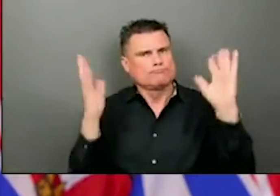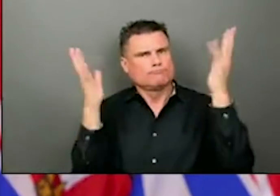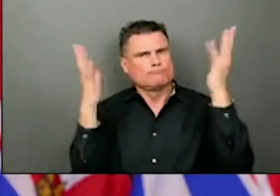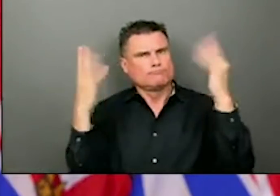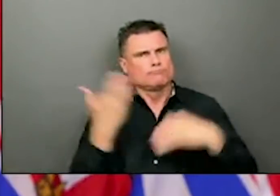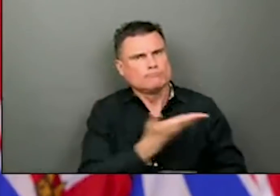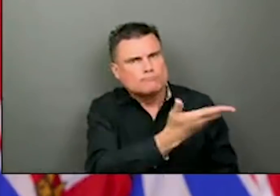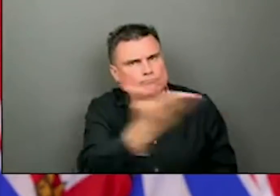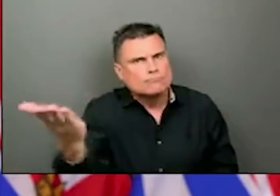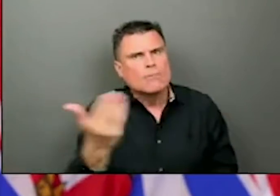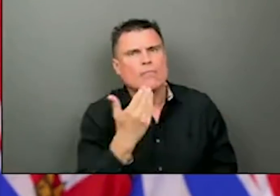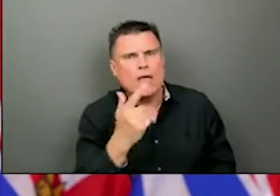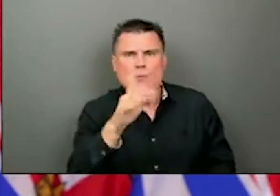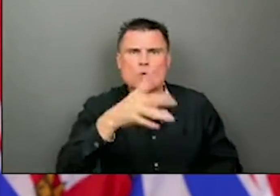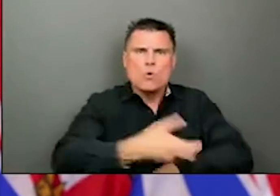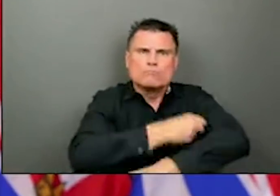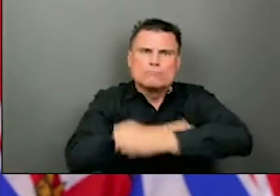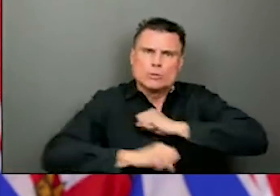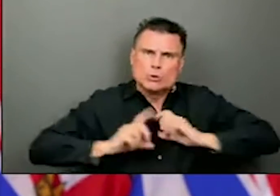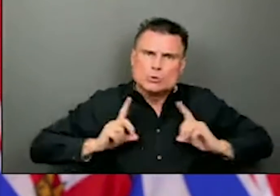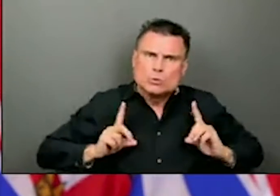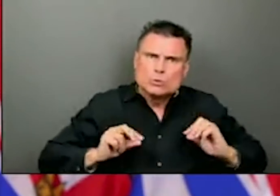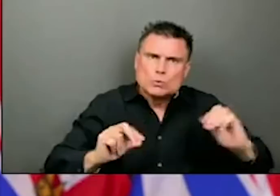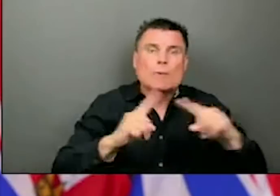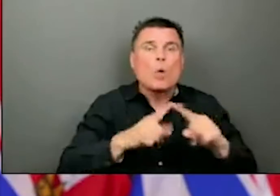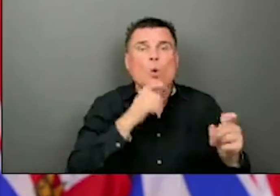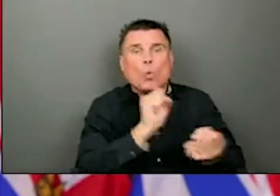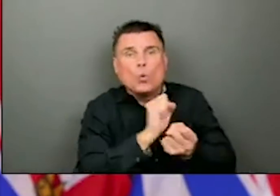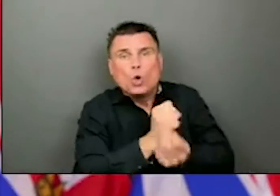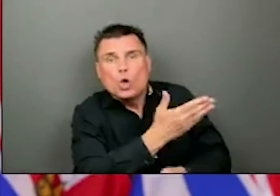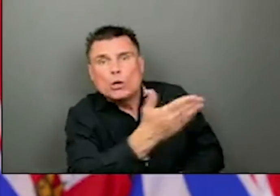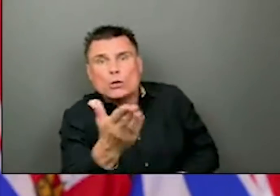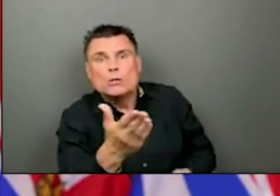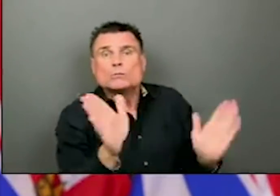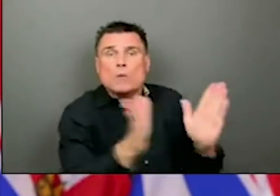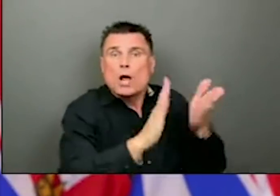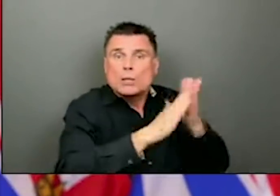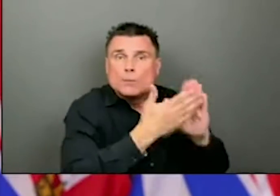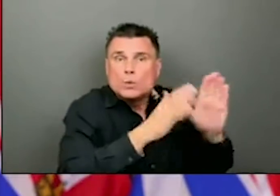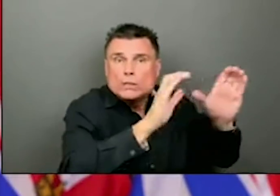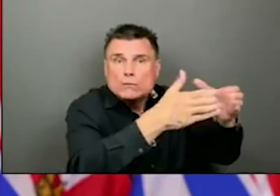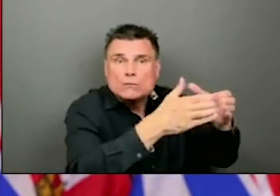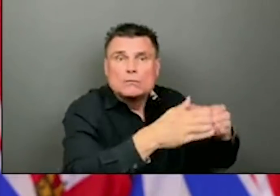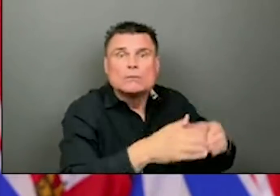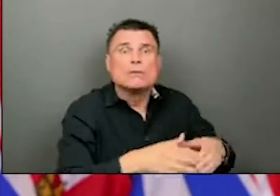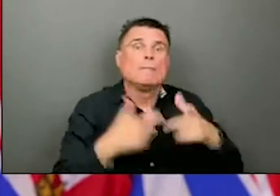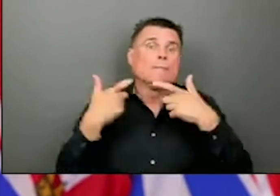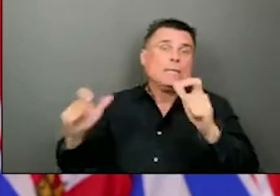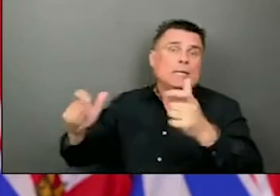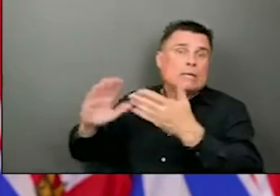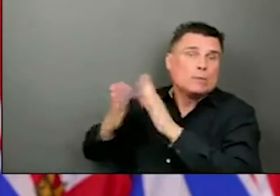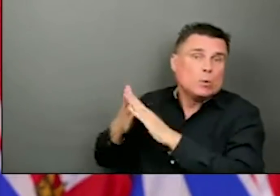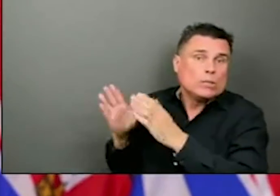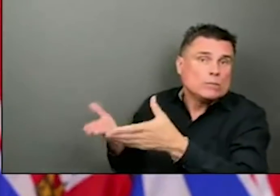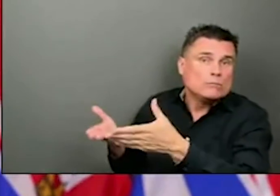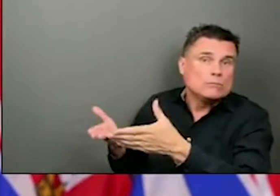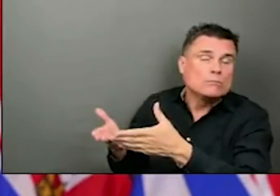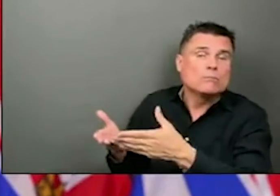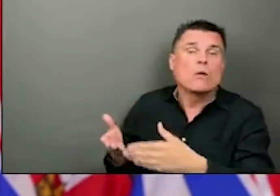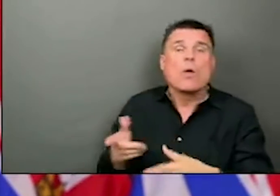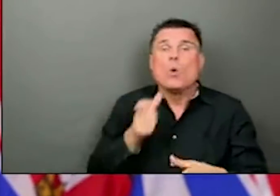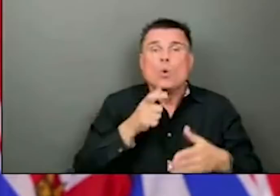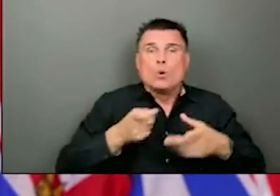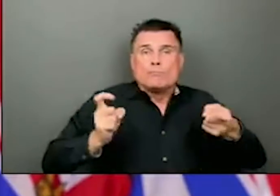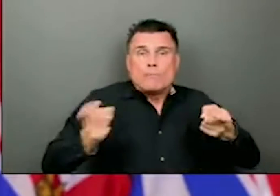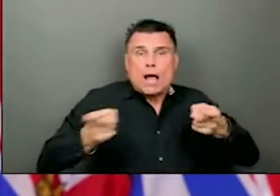campaigns, from big communities to small communities. In Rutland this past week, we had a pop-up clinic that was successful, immunizing